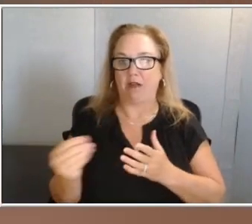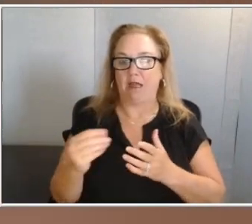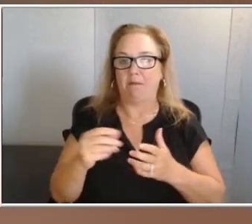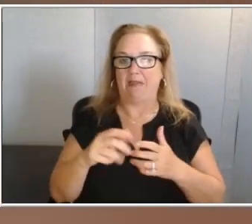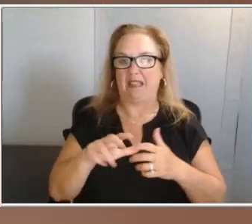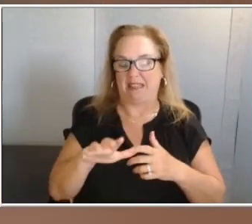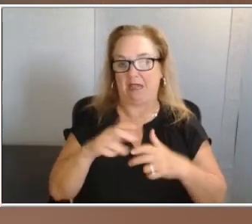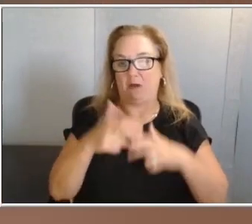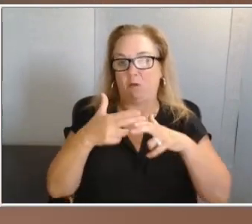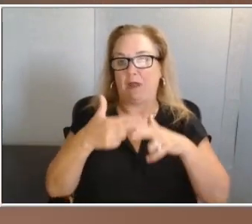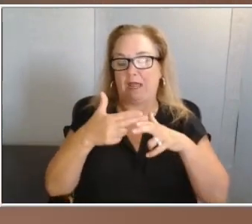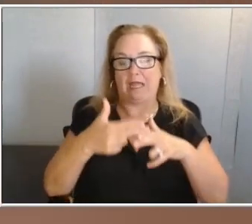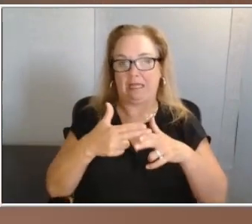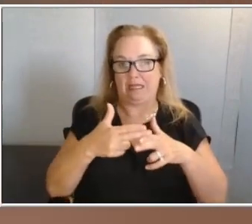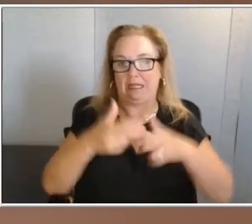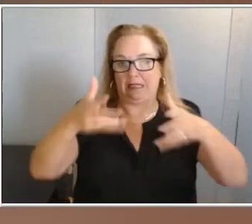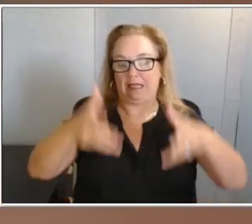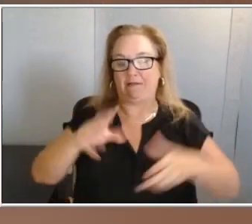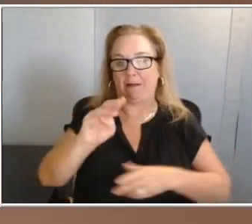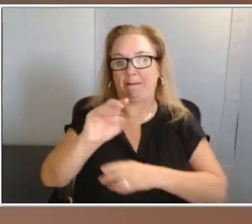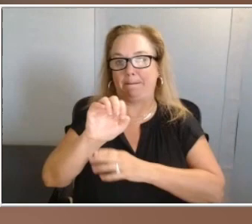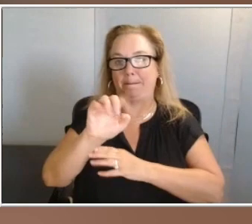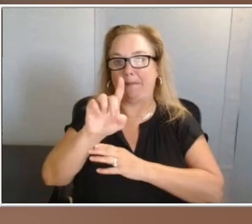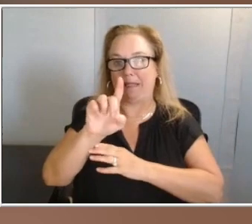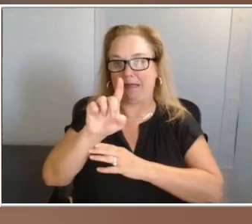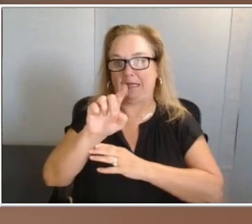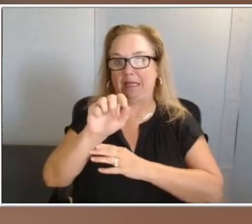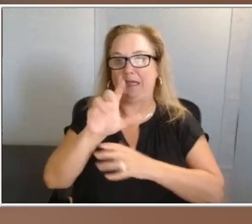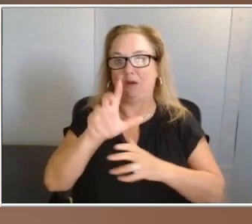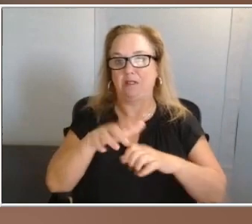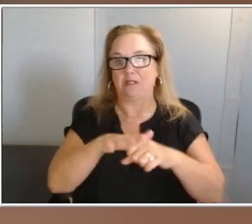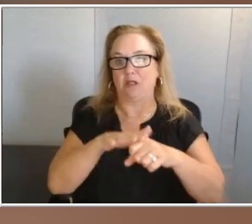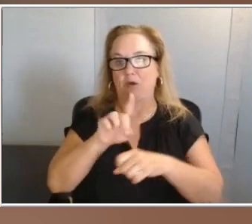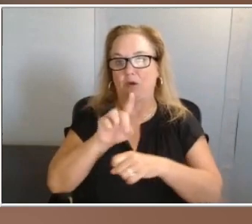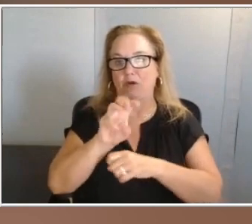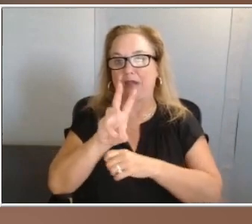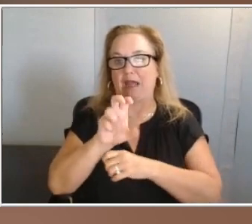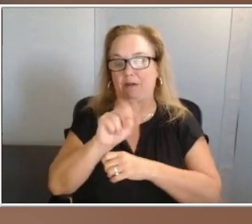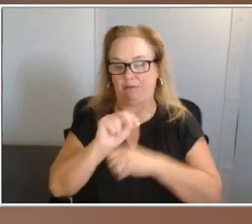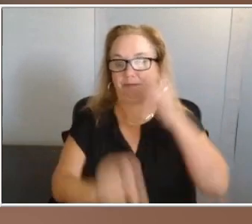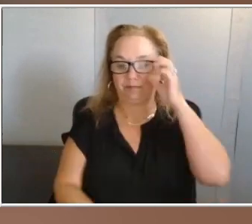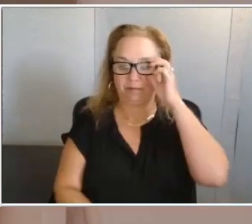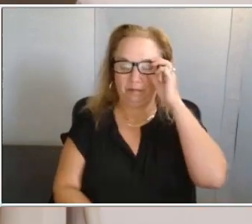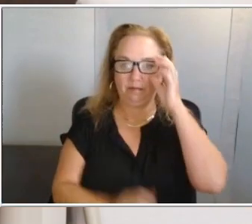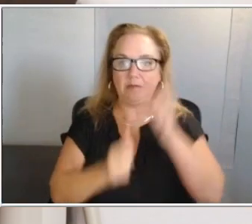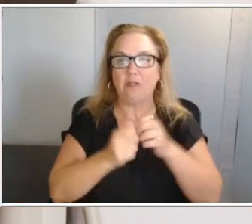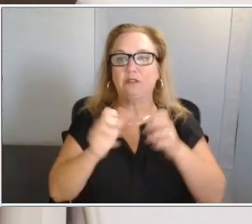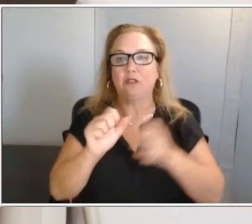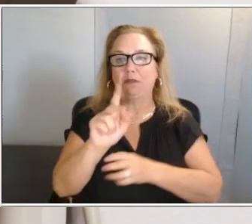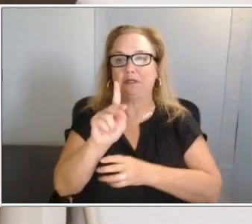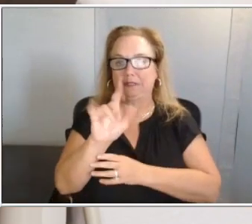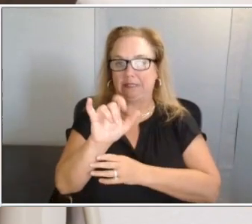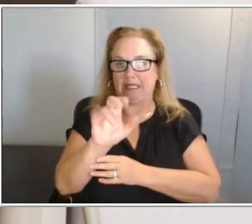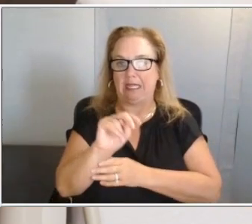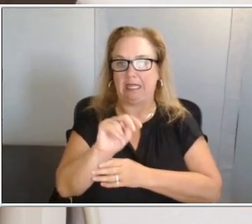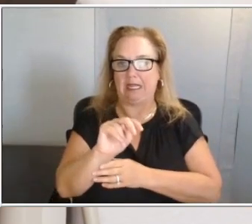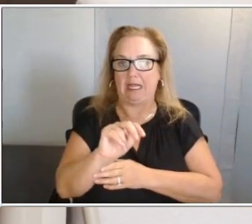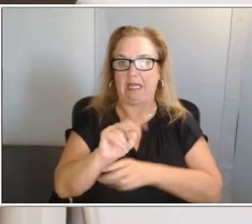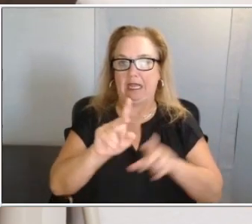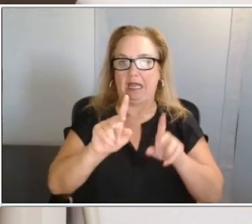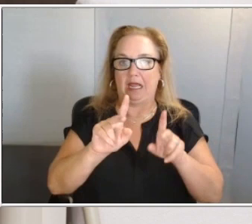that weight did leave Melody with something that slowed her down. So much skin. I had a personal trainer, and